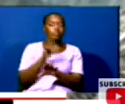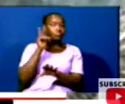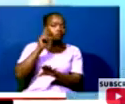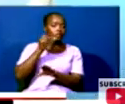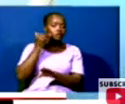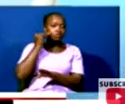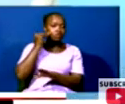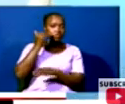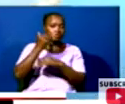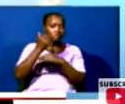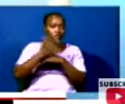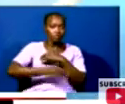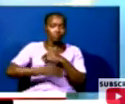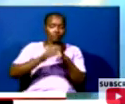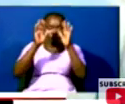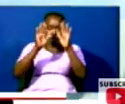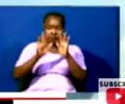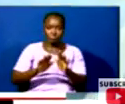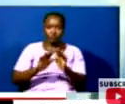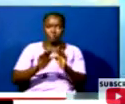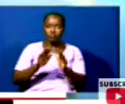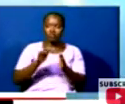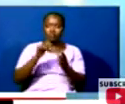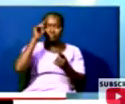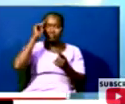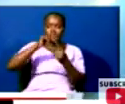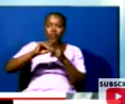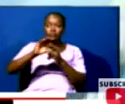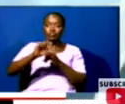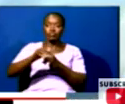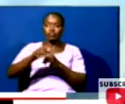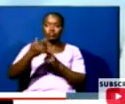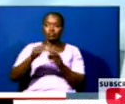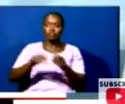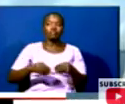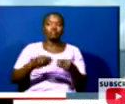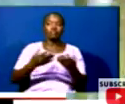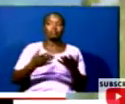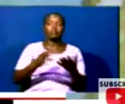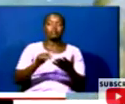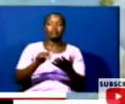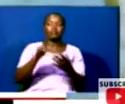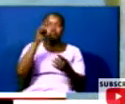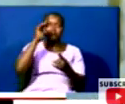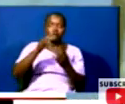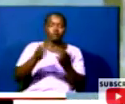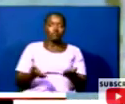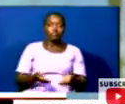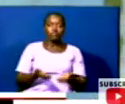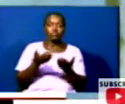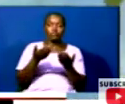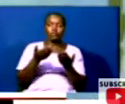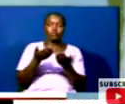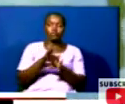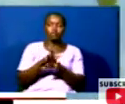Siaya, Busia and Kisumu are among the targeted counties for the production that seeks to promote fish production in